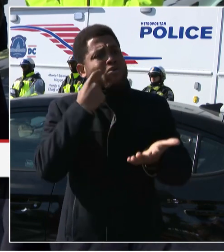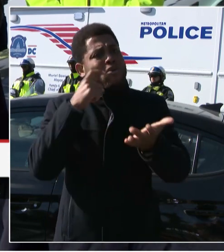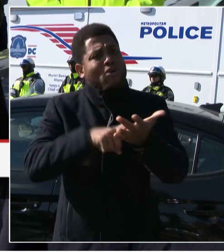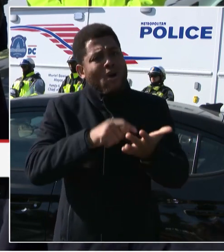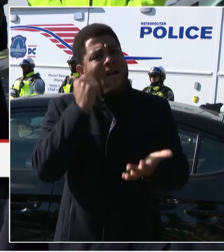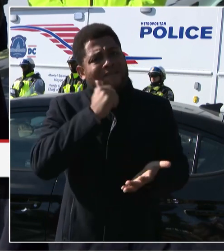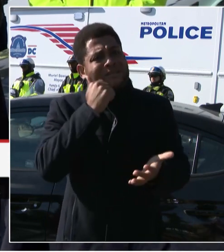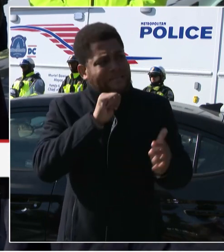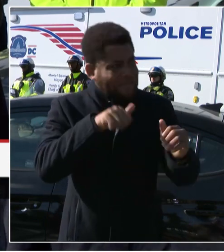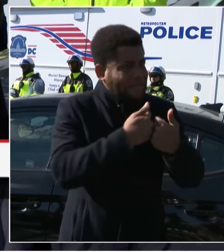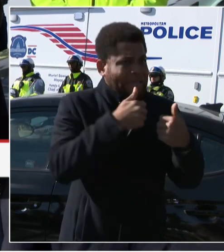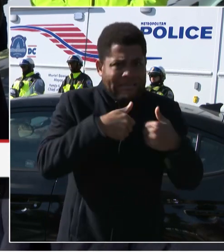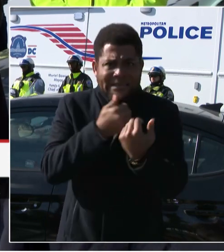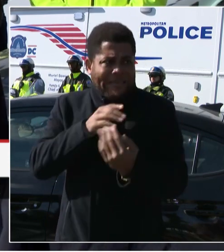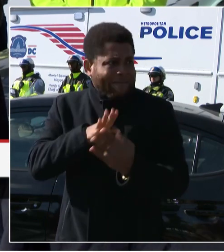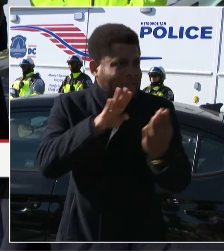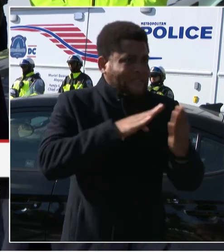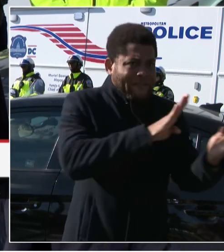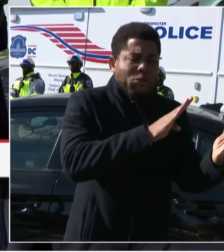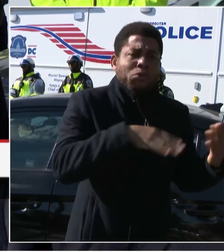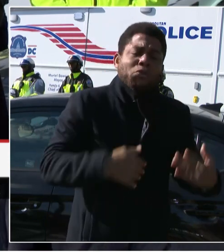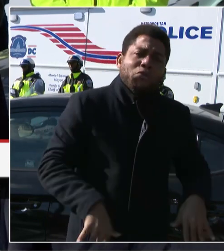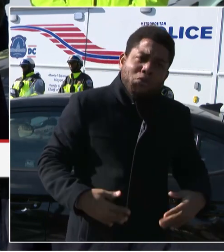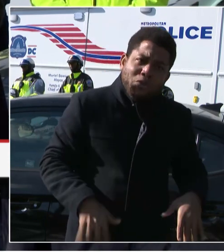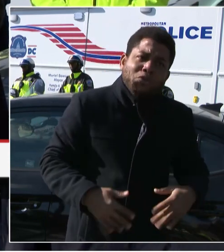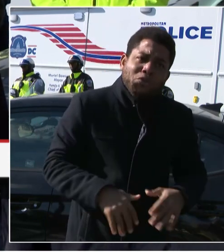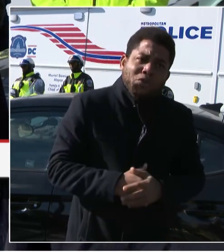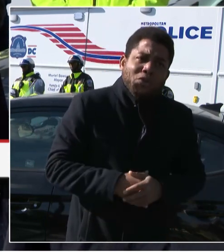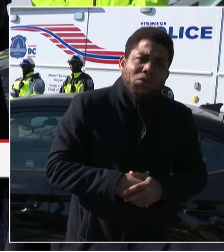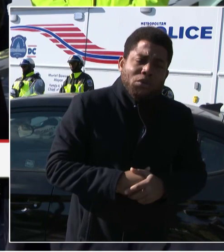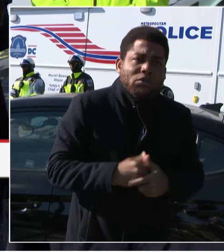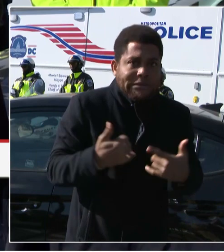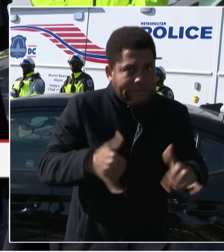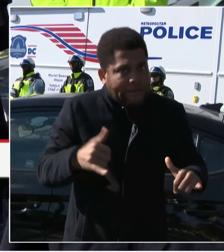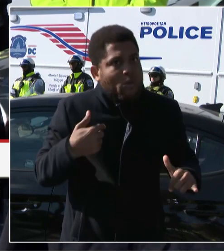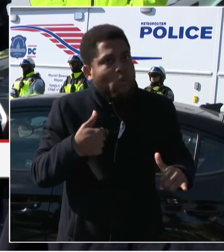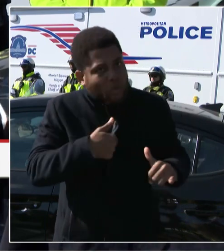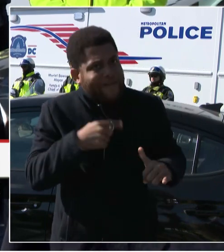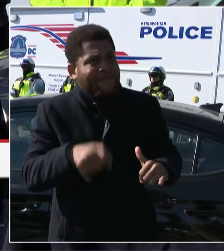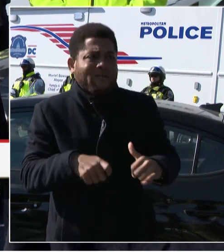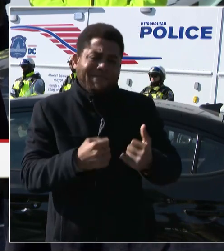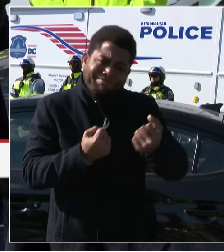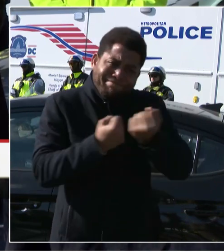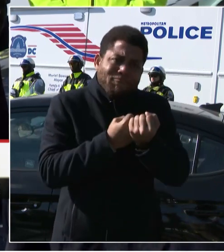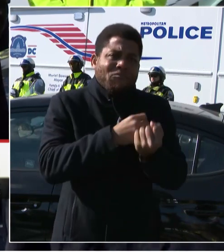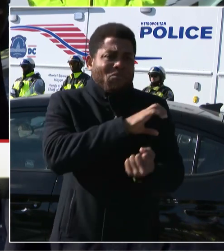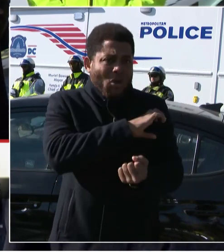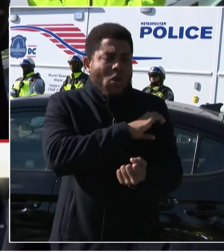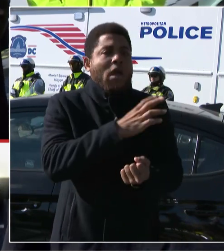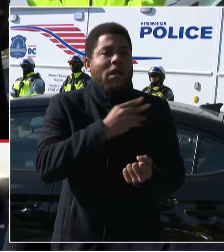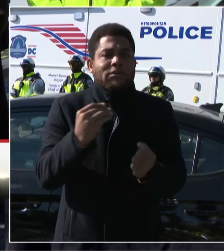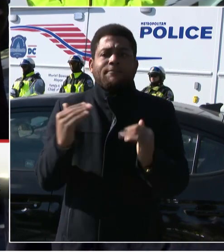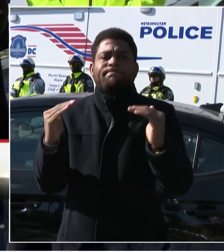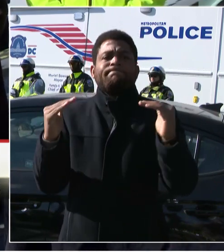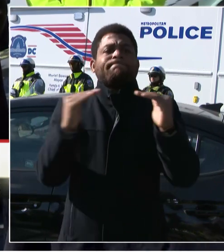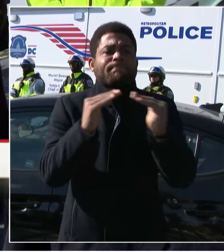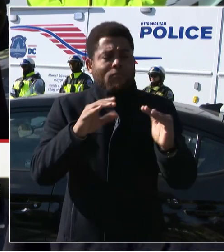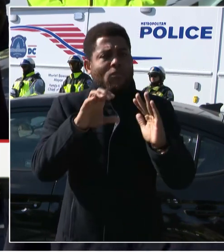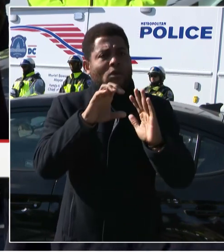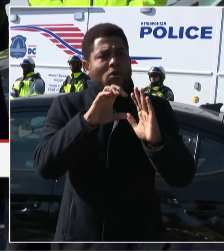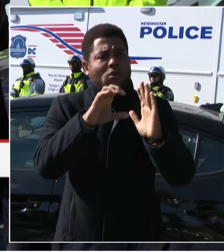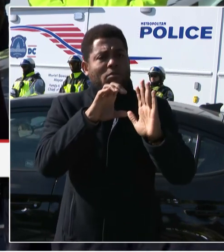officers face without compromising our status as a leader in fair and constitutional